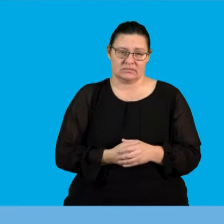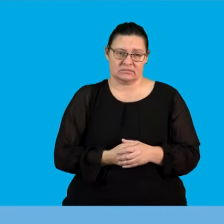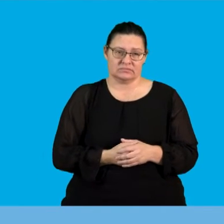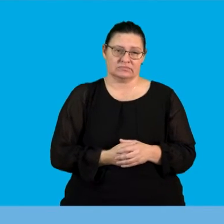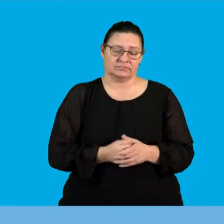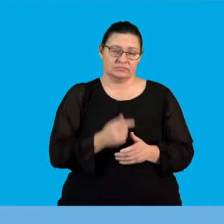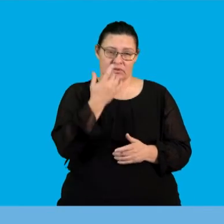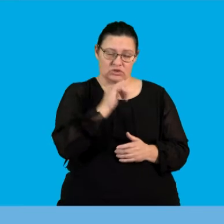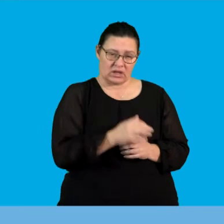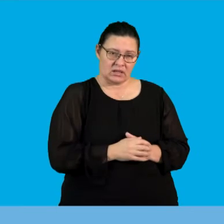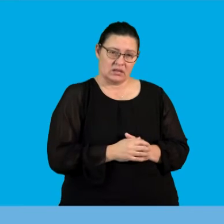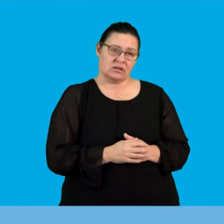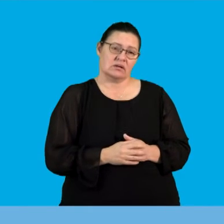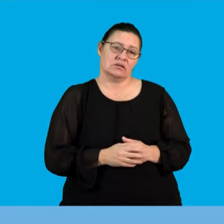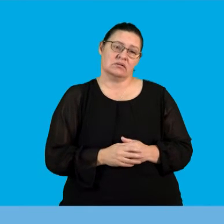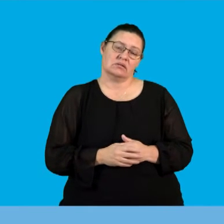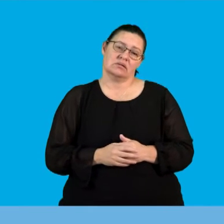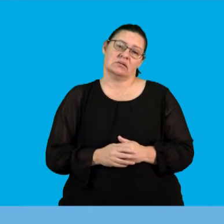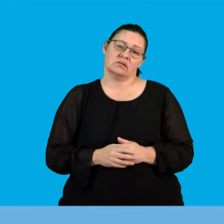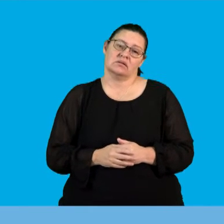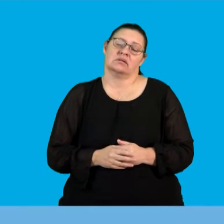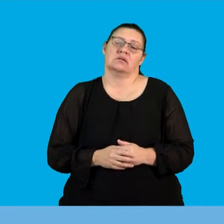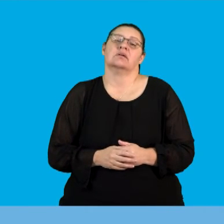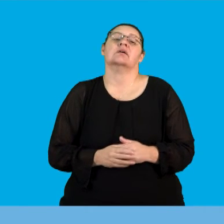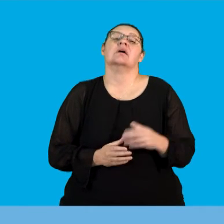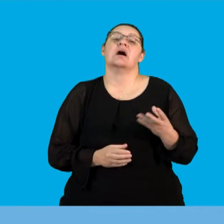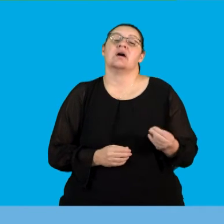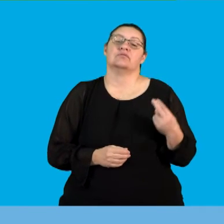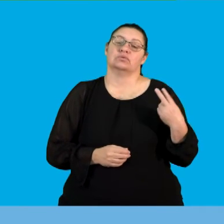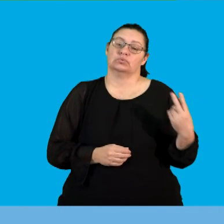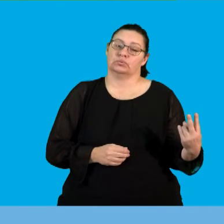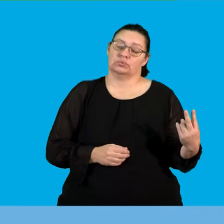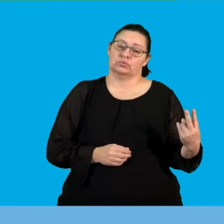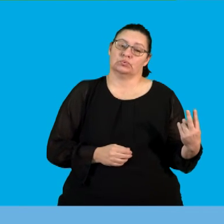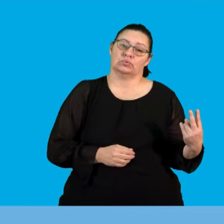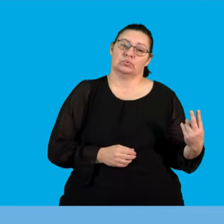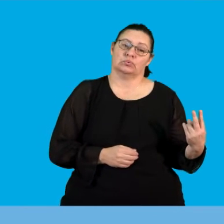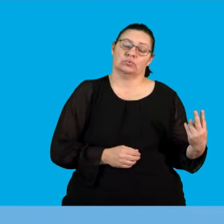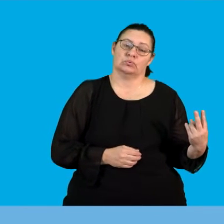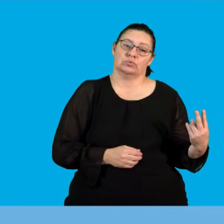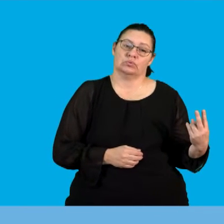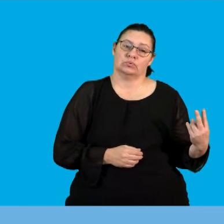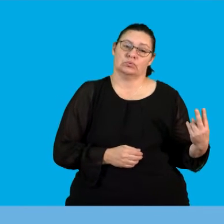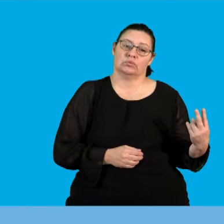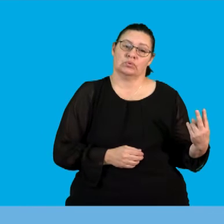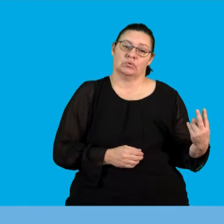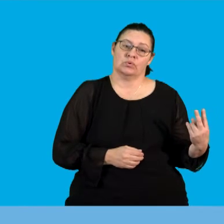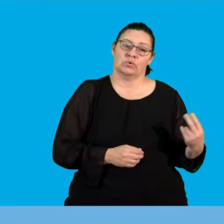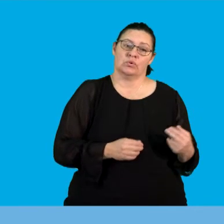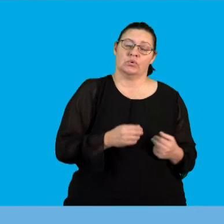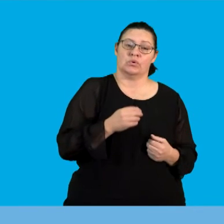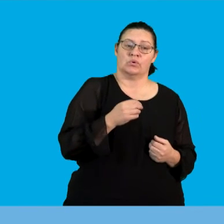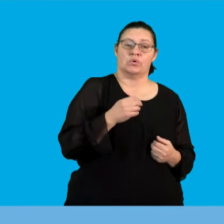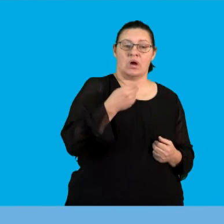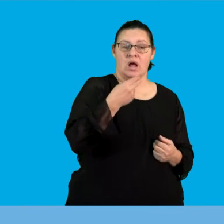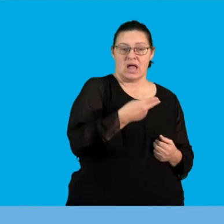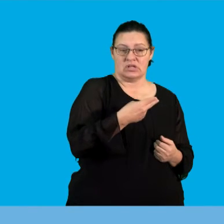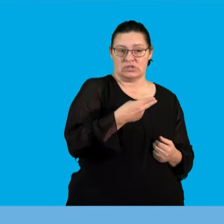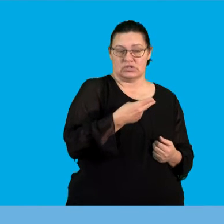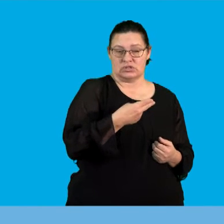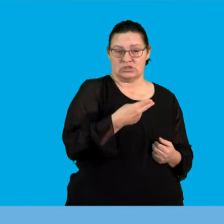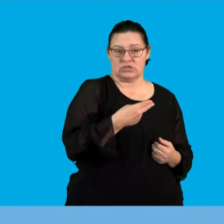checking, we notice that on the left-hand side now, we are going to have 2 hydrogen atoms. We're going to have 2 hydrogen atoms because of these